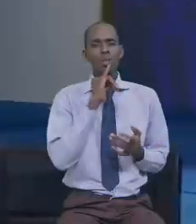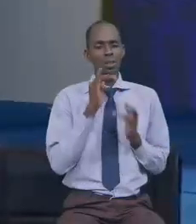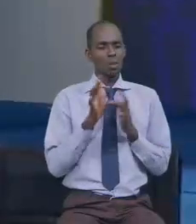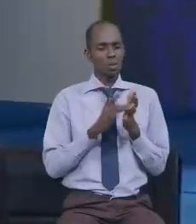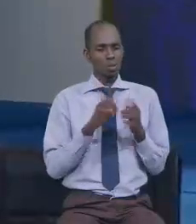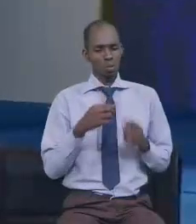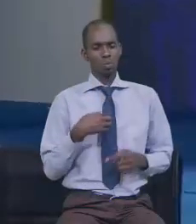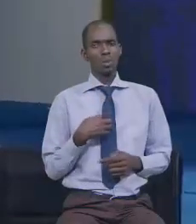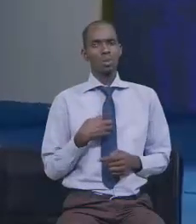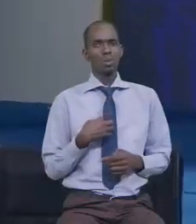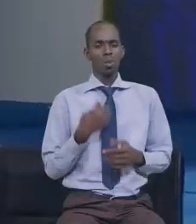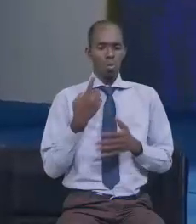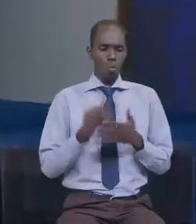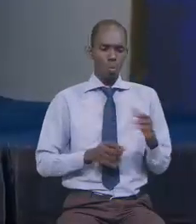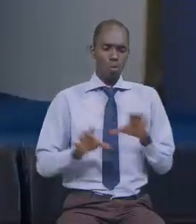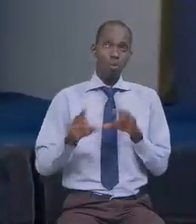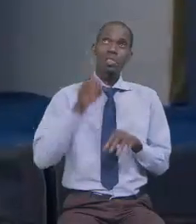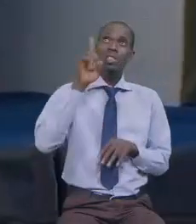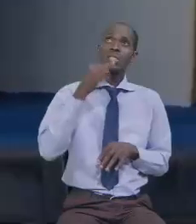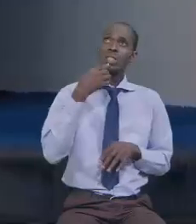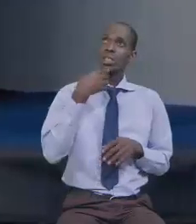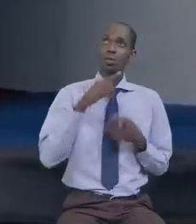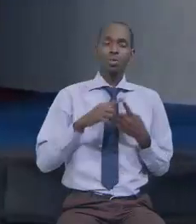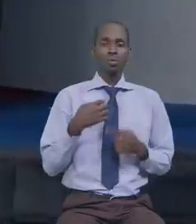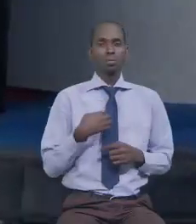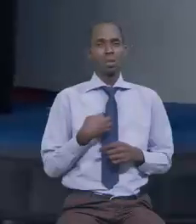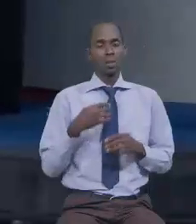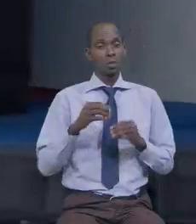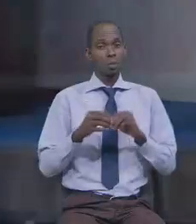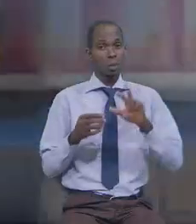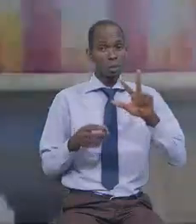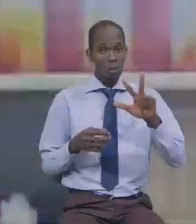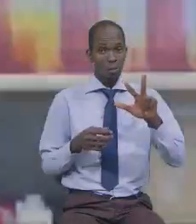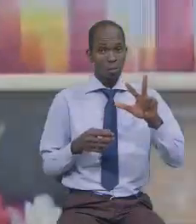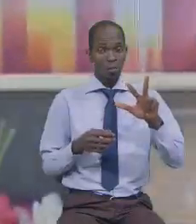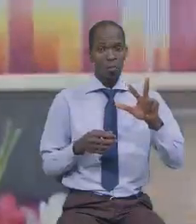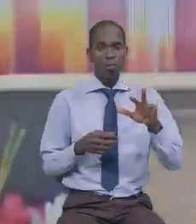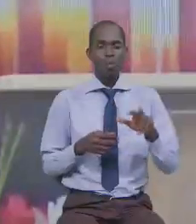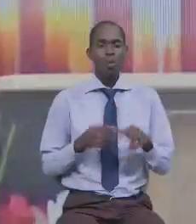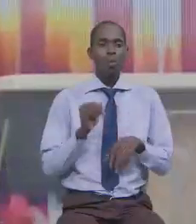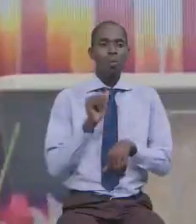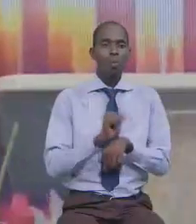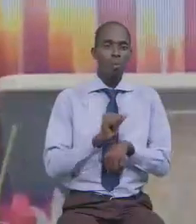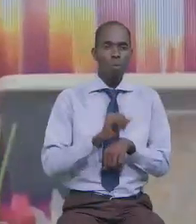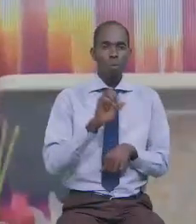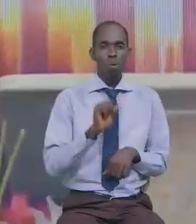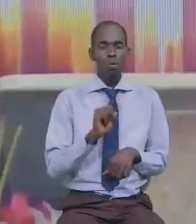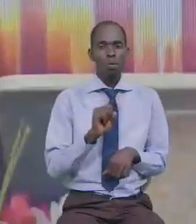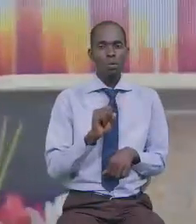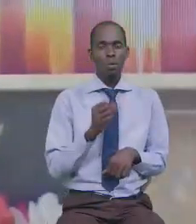say to me? Number 3, works of Jesus through